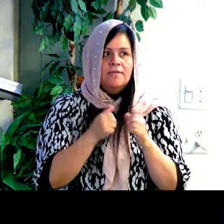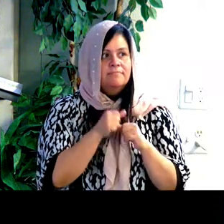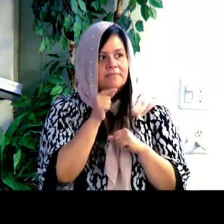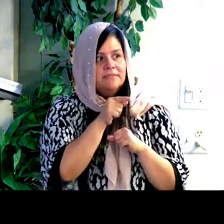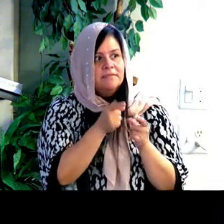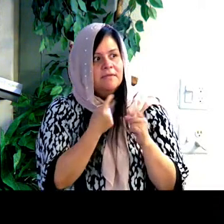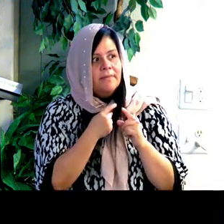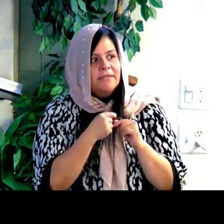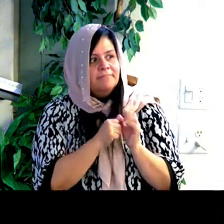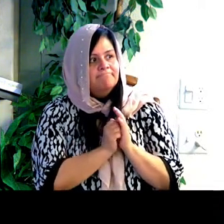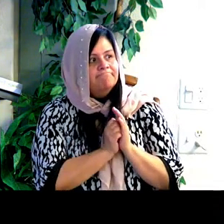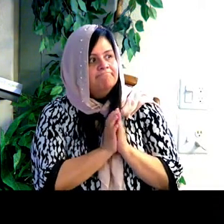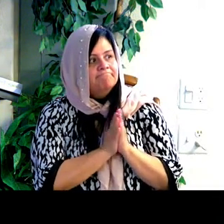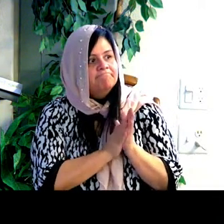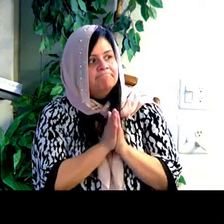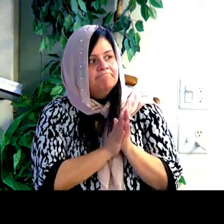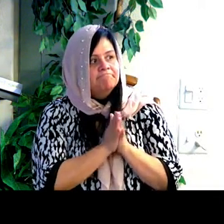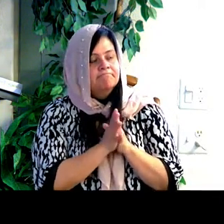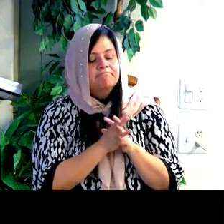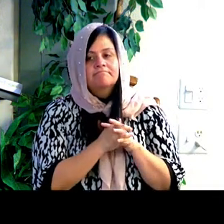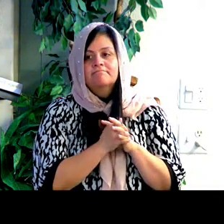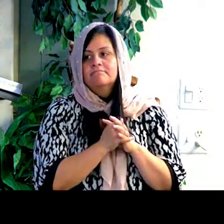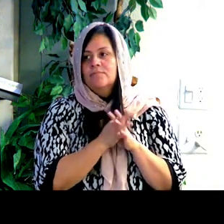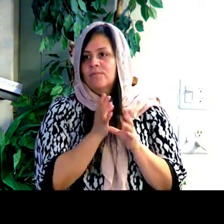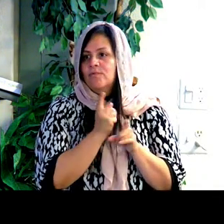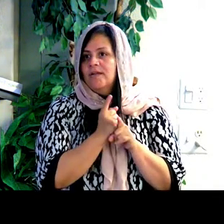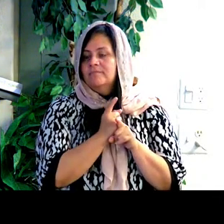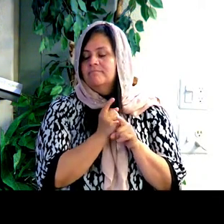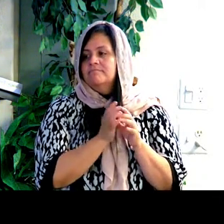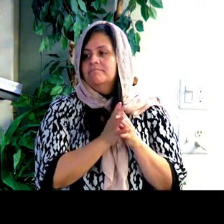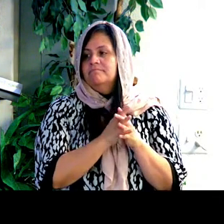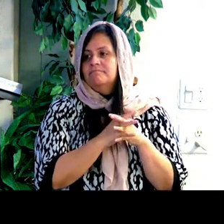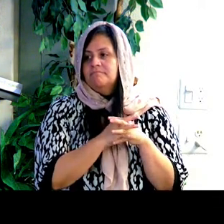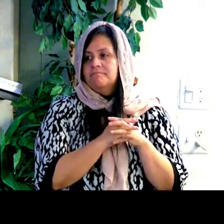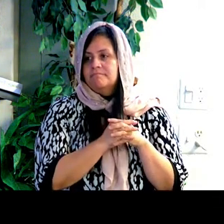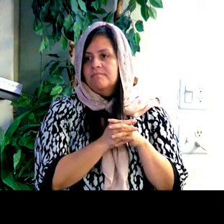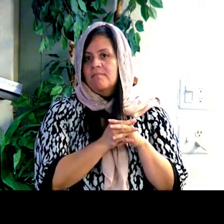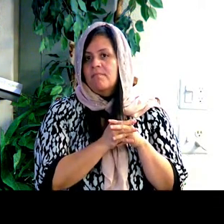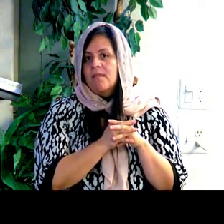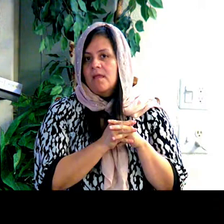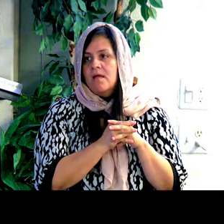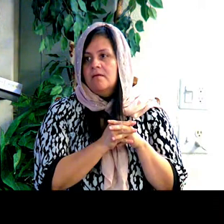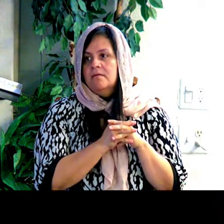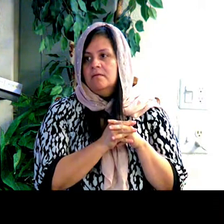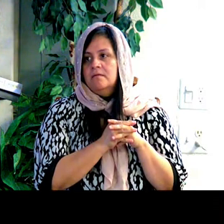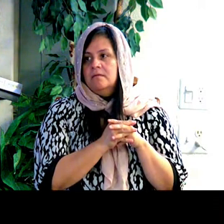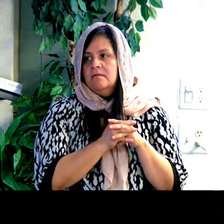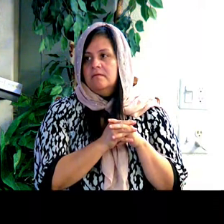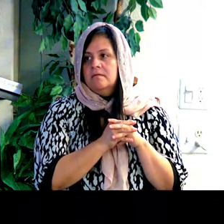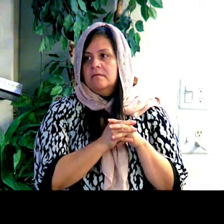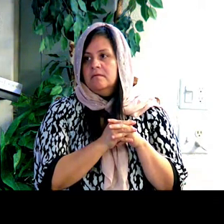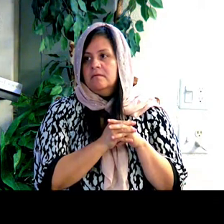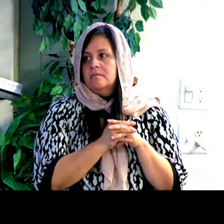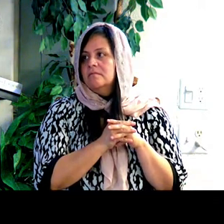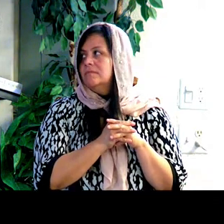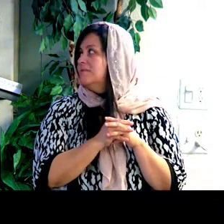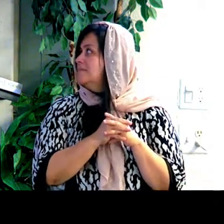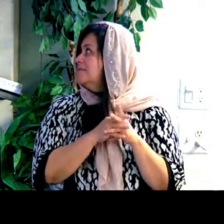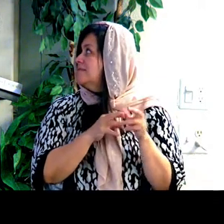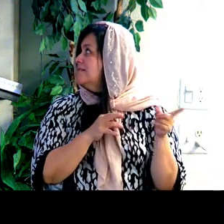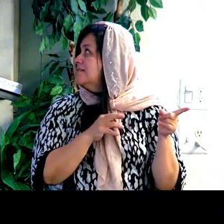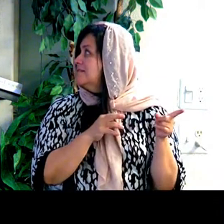Y las personas que estaban esperando decían, ah, pues aquí viene. Hineni hechatán. Hineni hechatán.